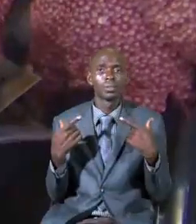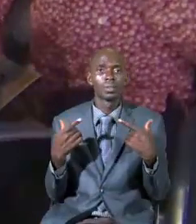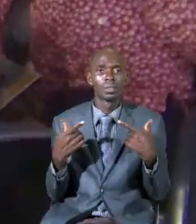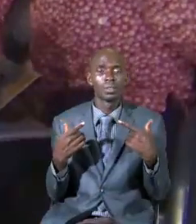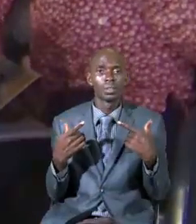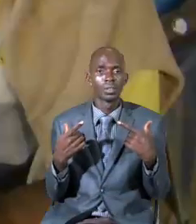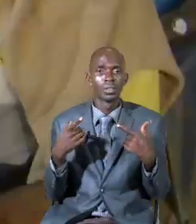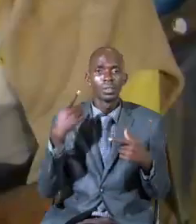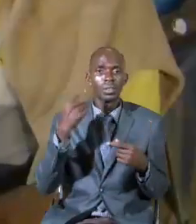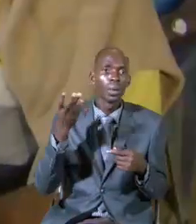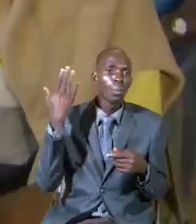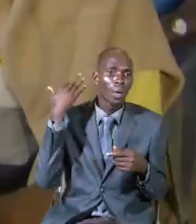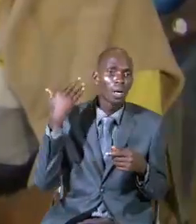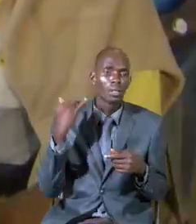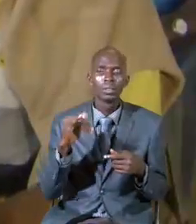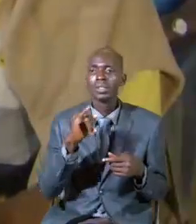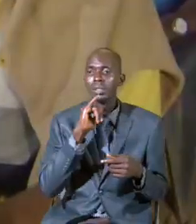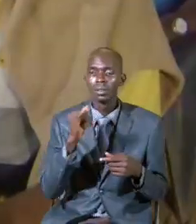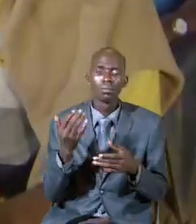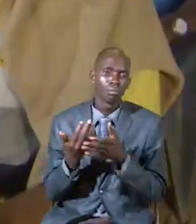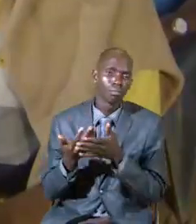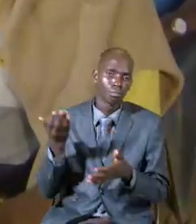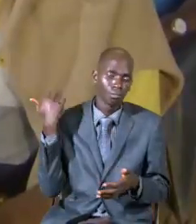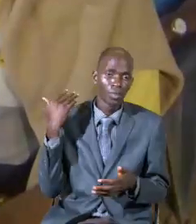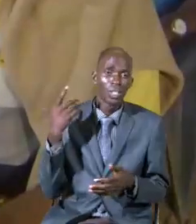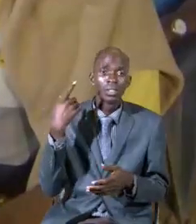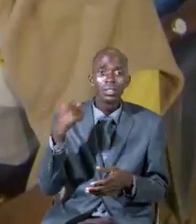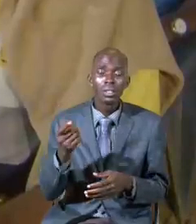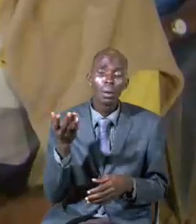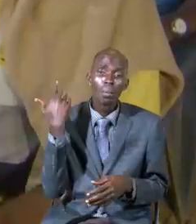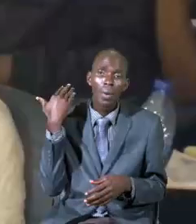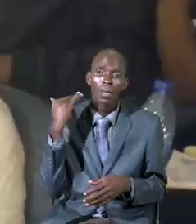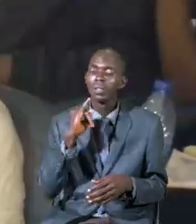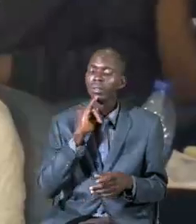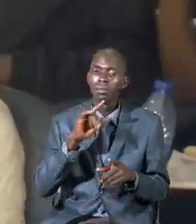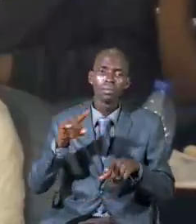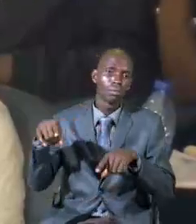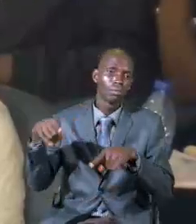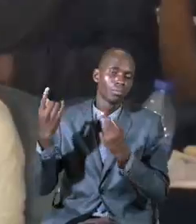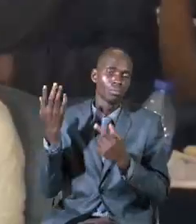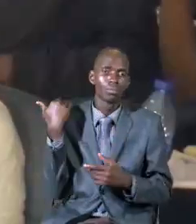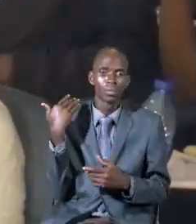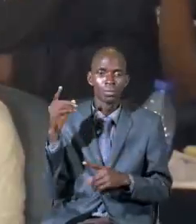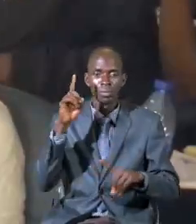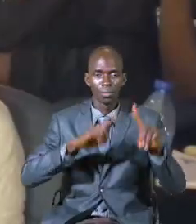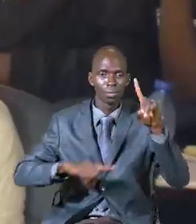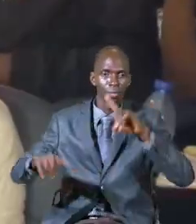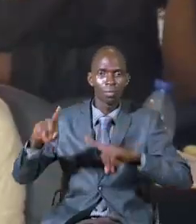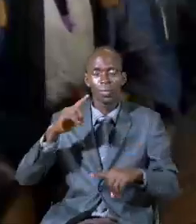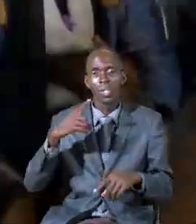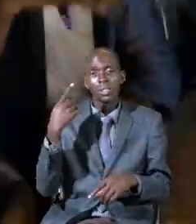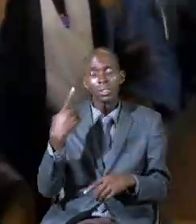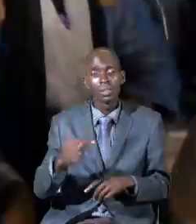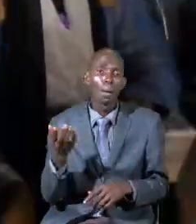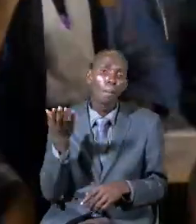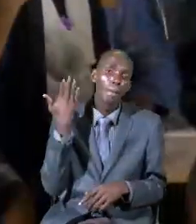past is gone. I said the past is gone. Say that the past is